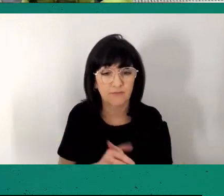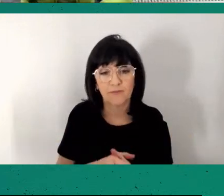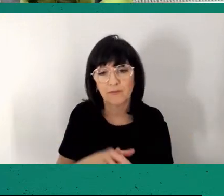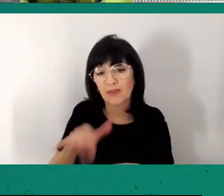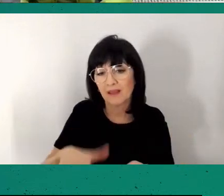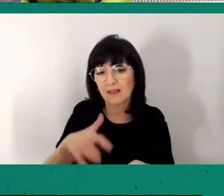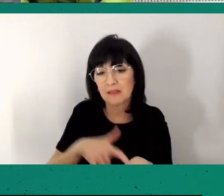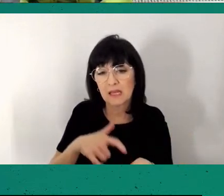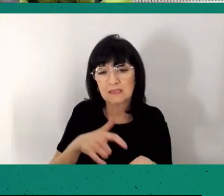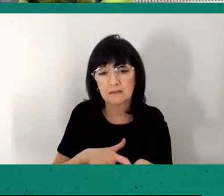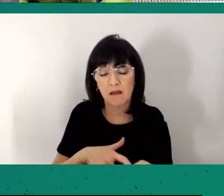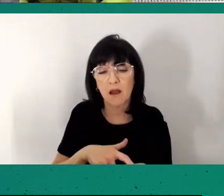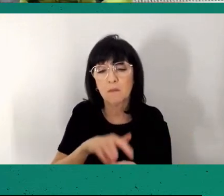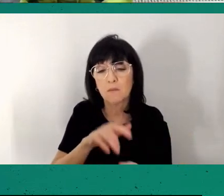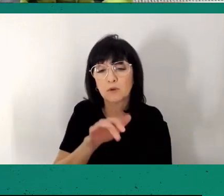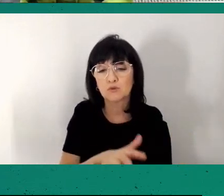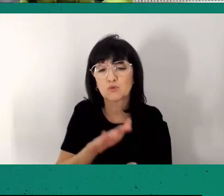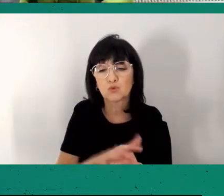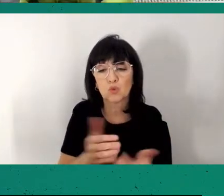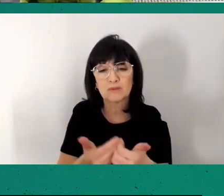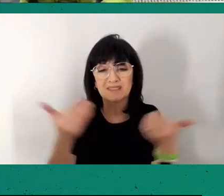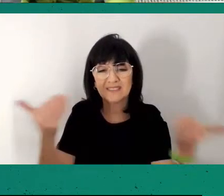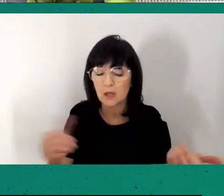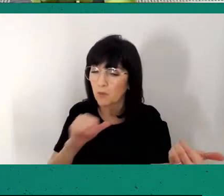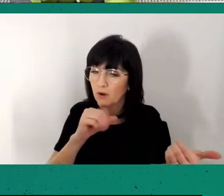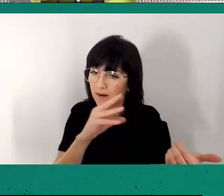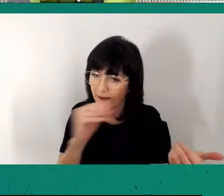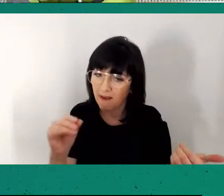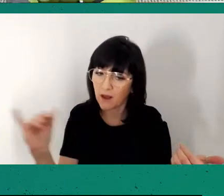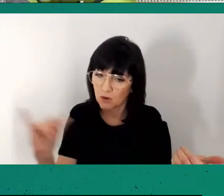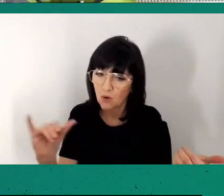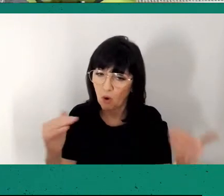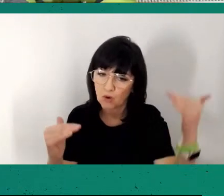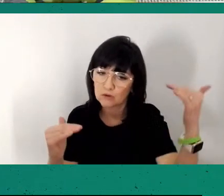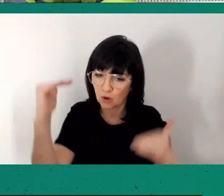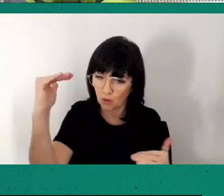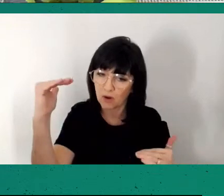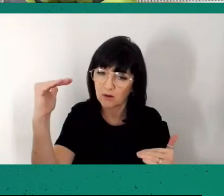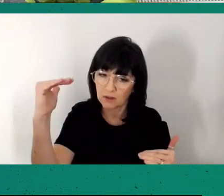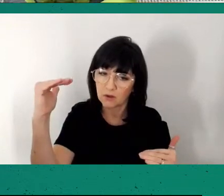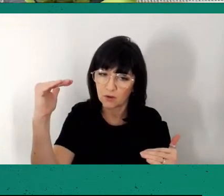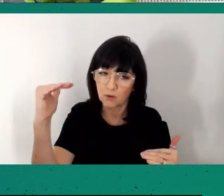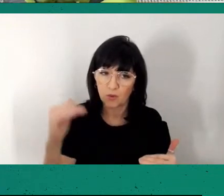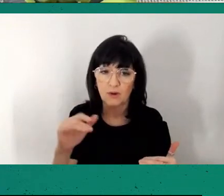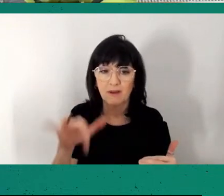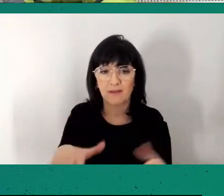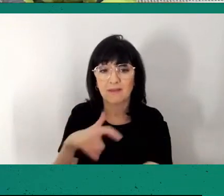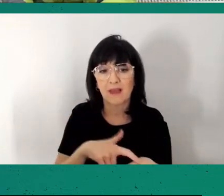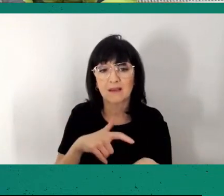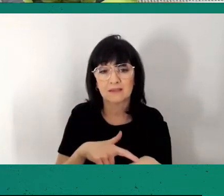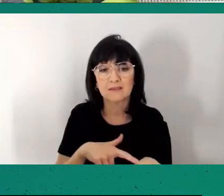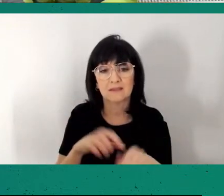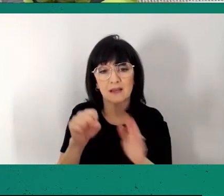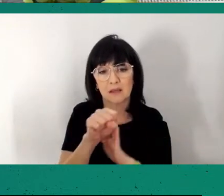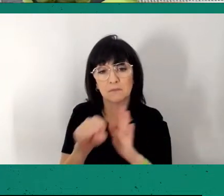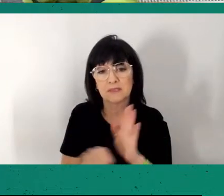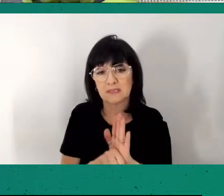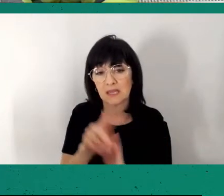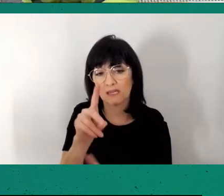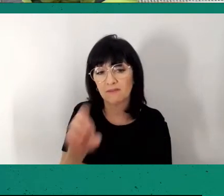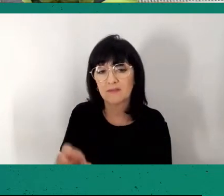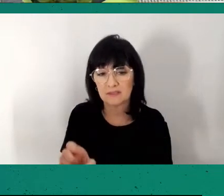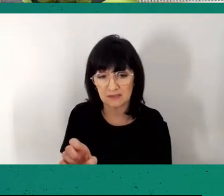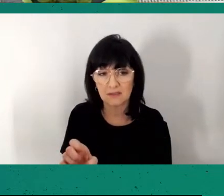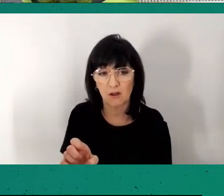were separate and unequal, a time when the state of Delaware maintained by law